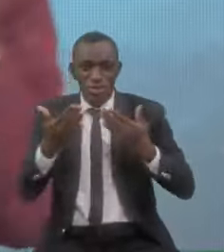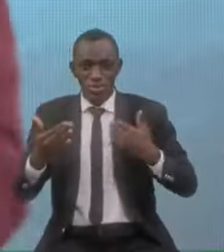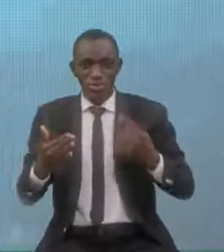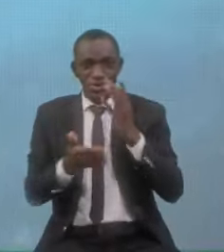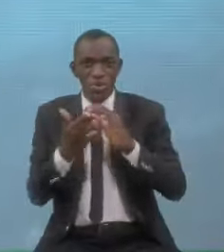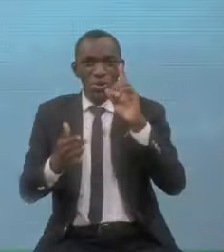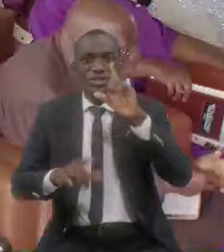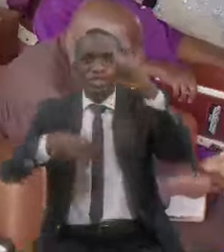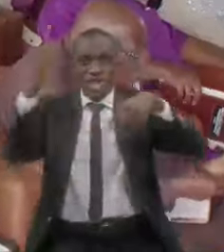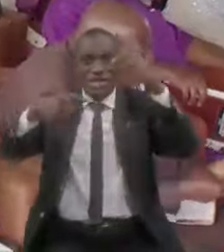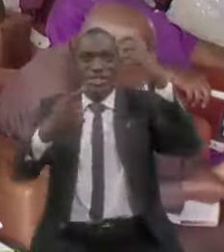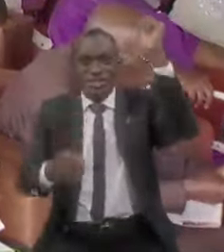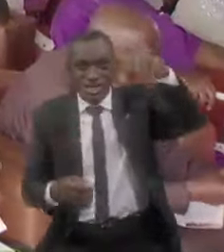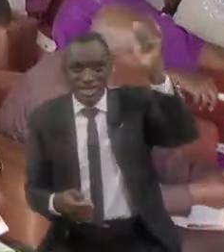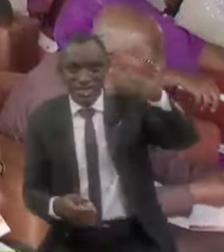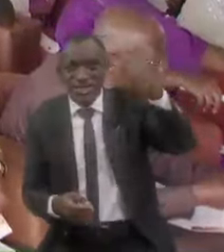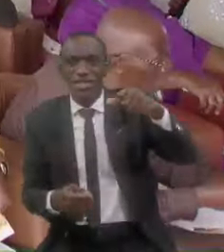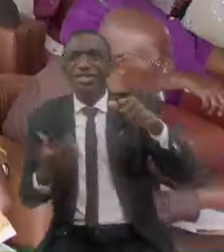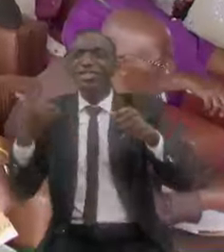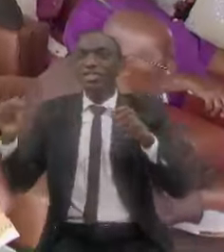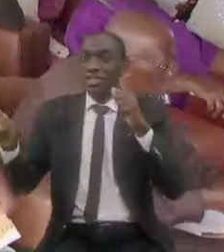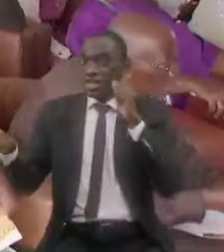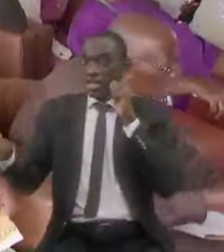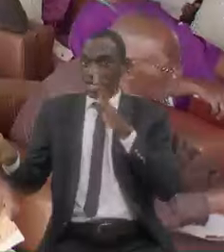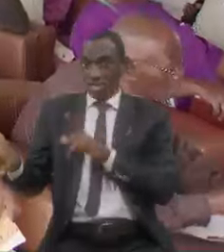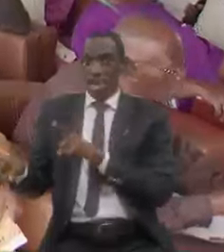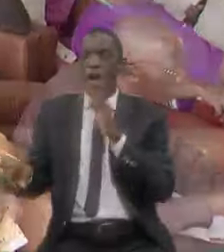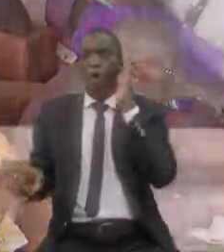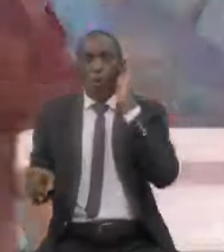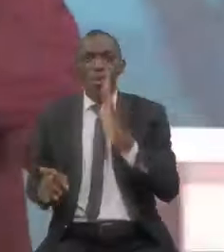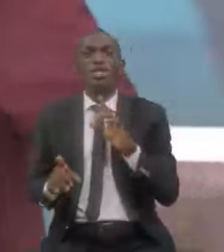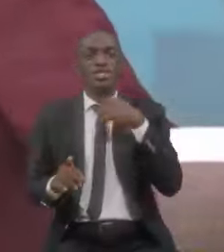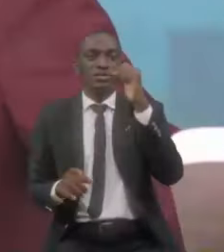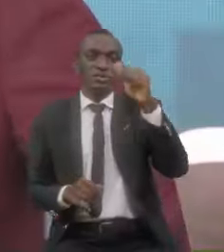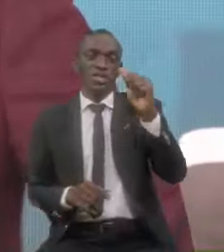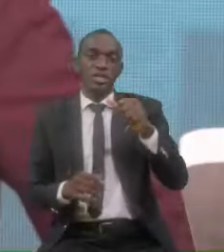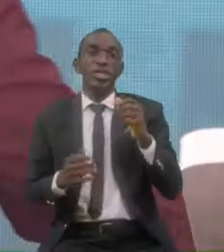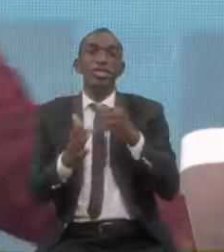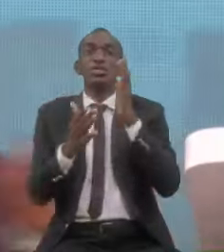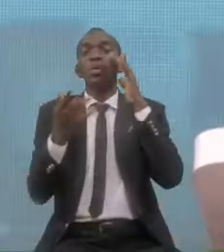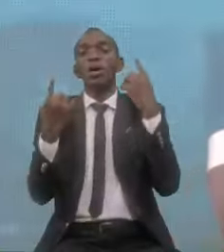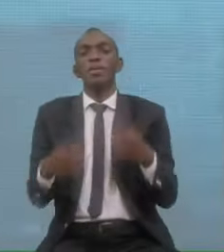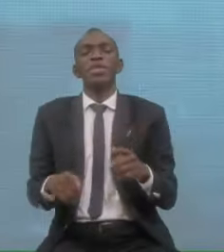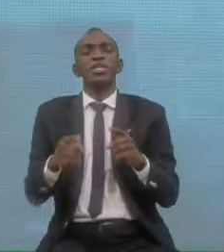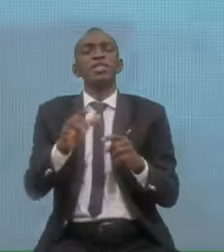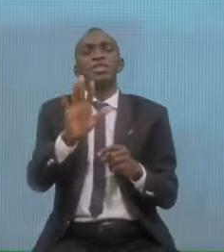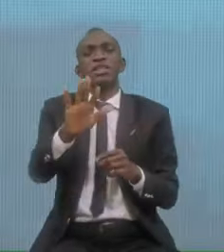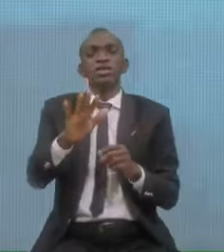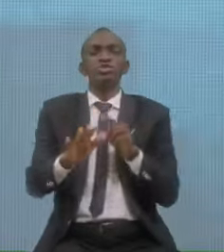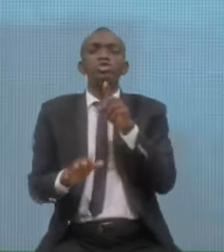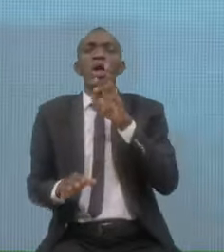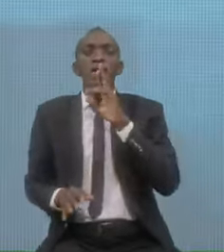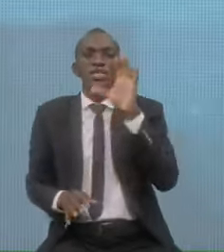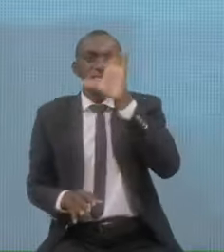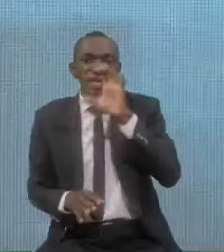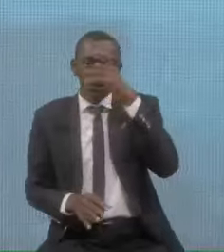Yes. And it will happen. Yes. You're looking for a job. And you want to, you know, they call you for it. You have to